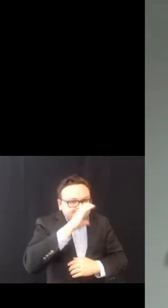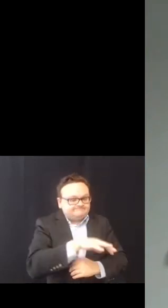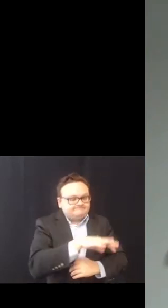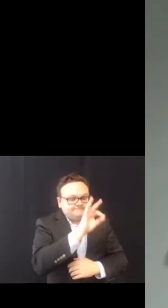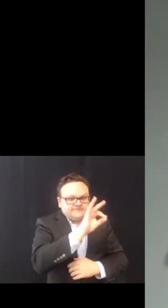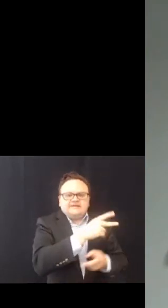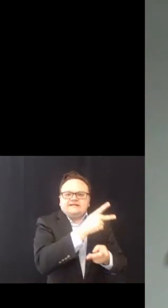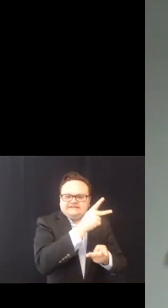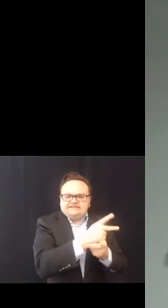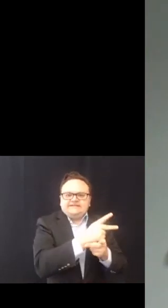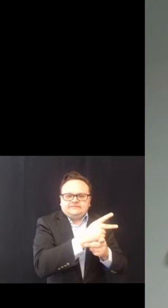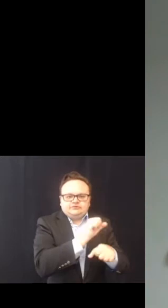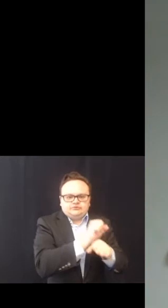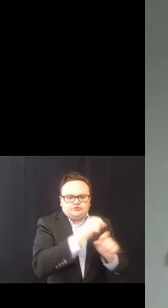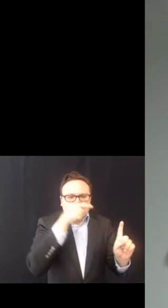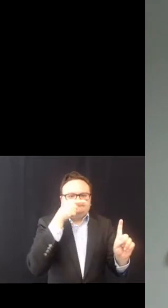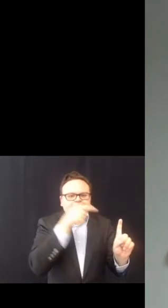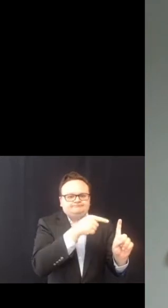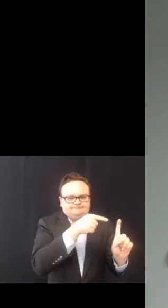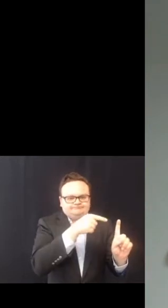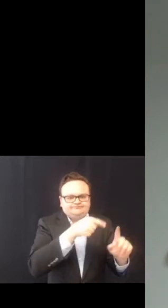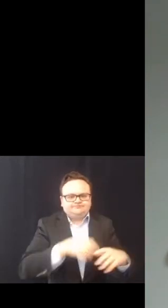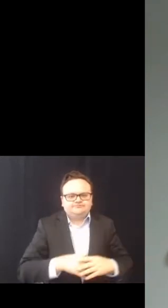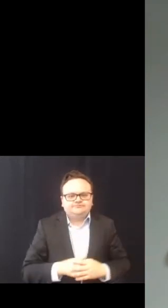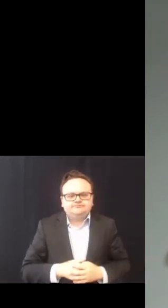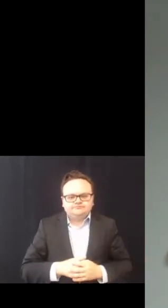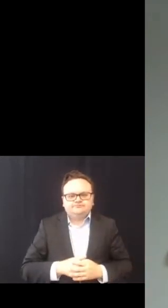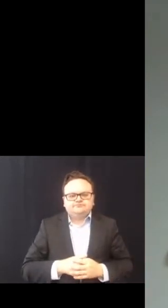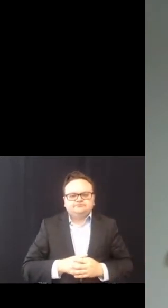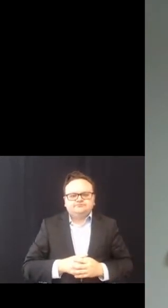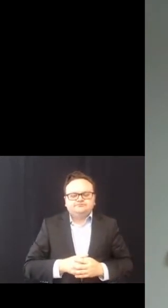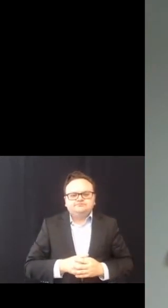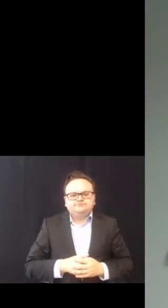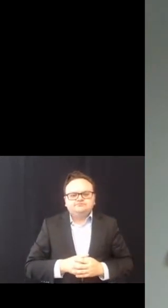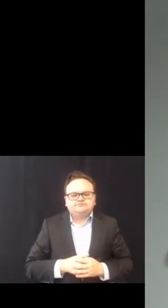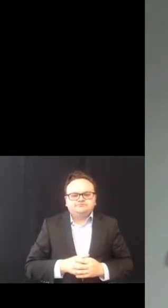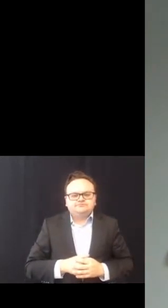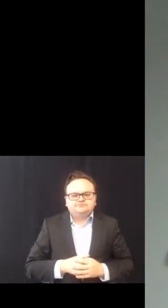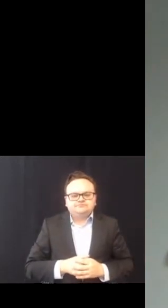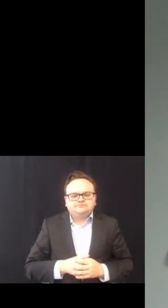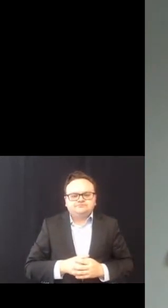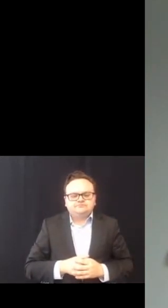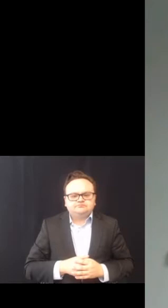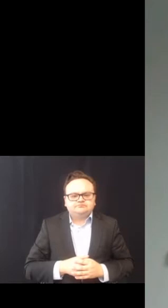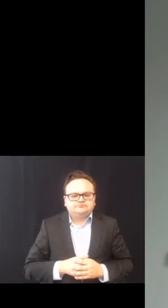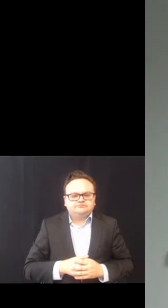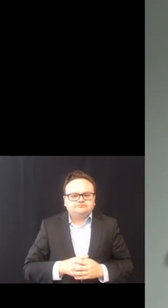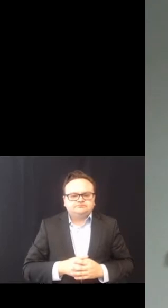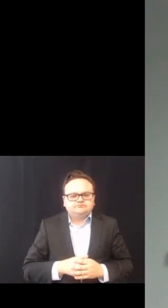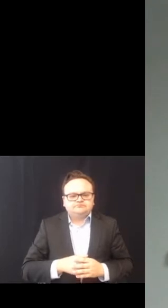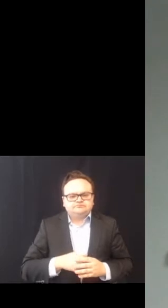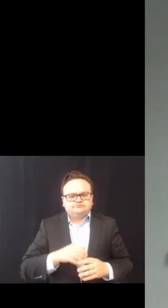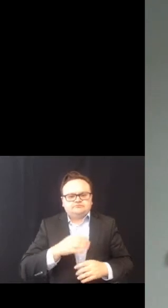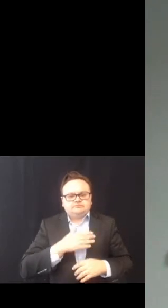at talks with me are projected to for me to work during my